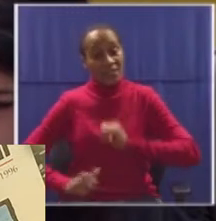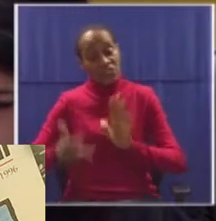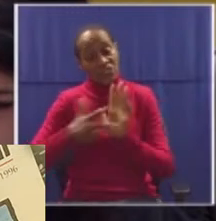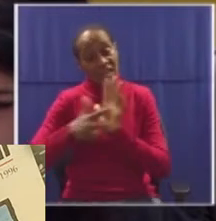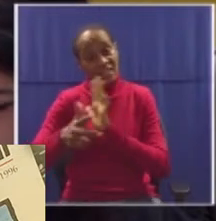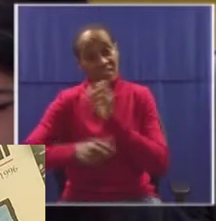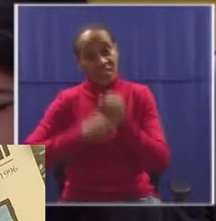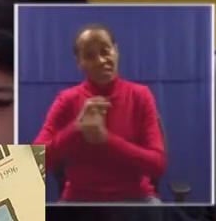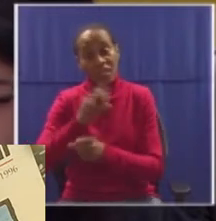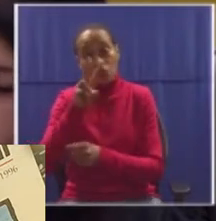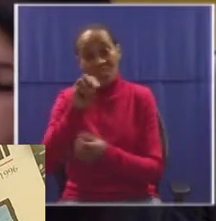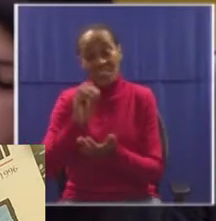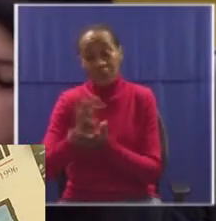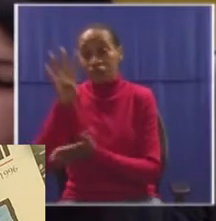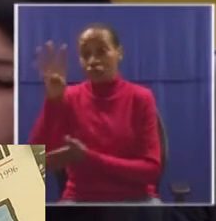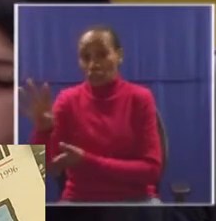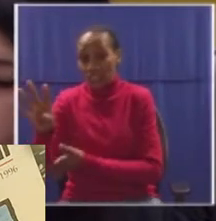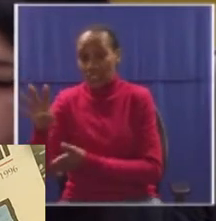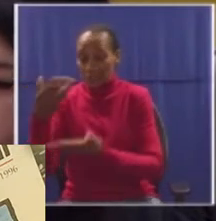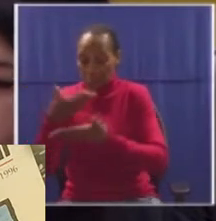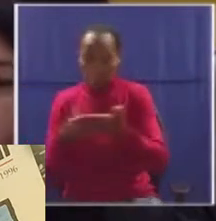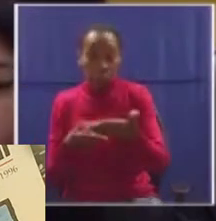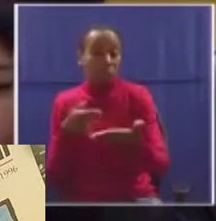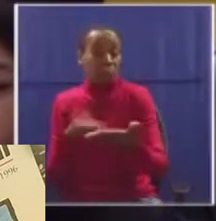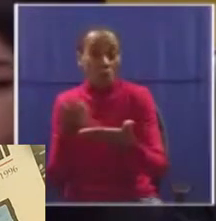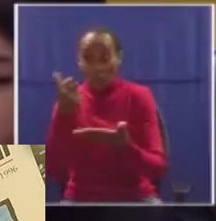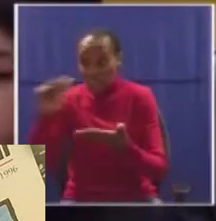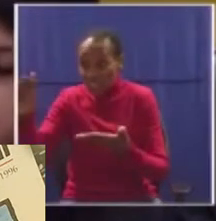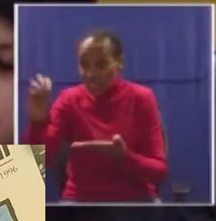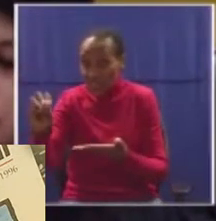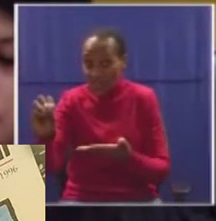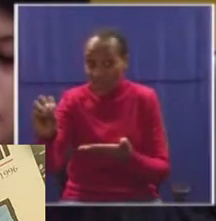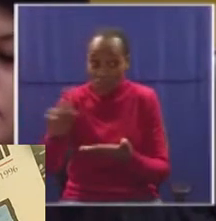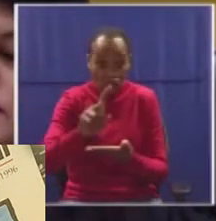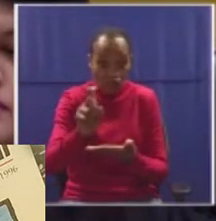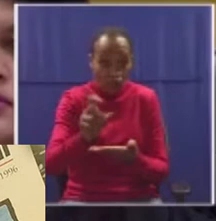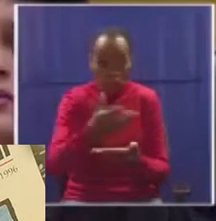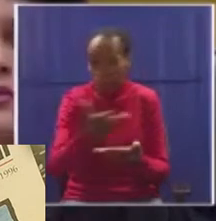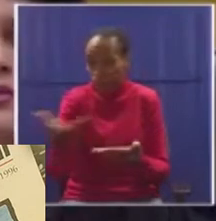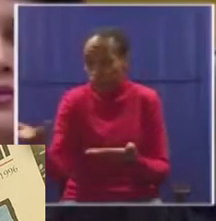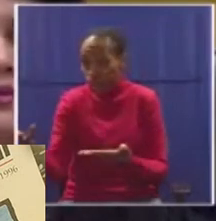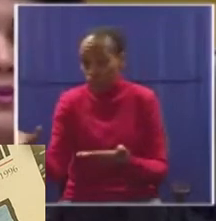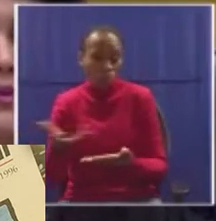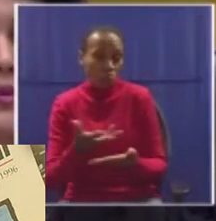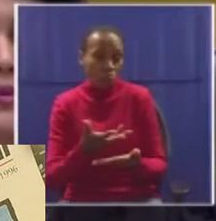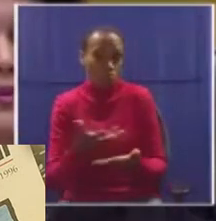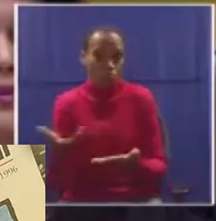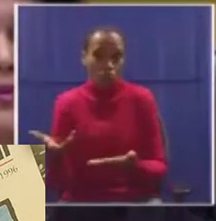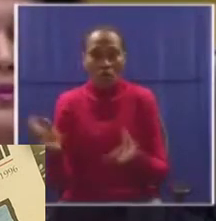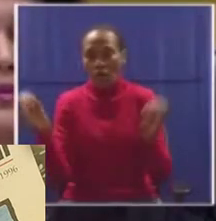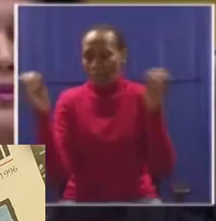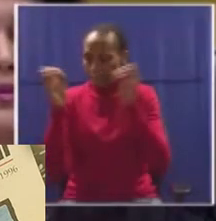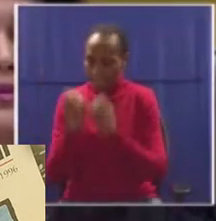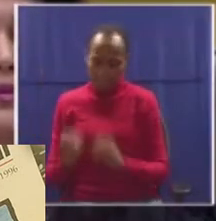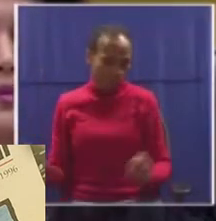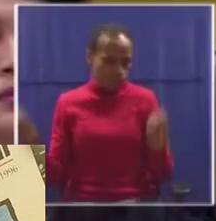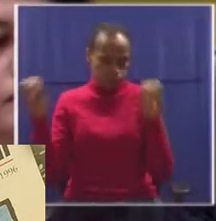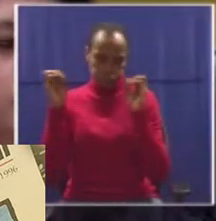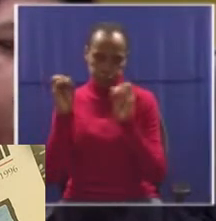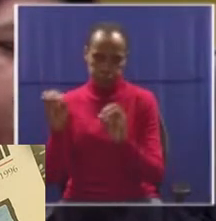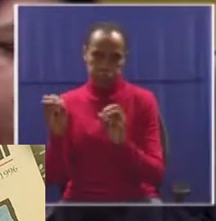at night 2014 as it appears on the order paper no